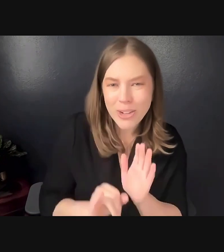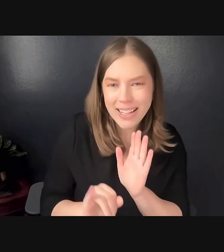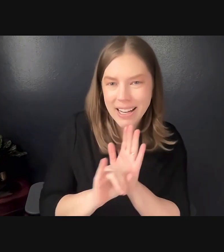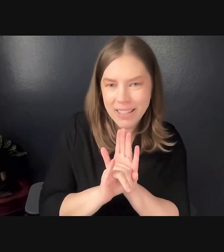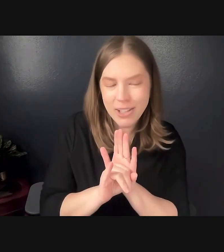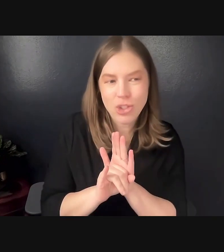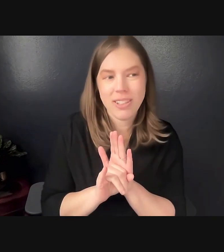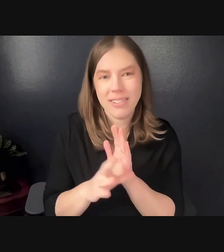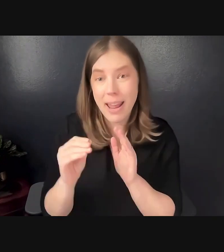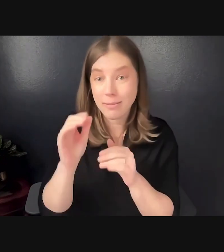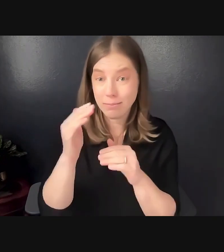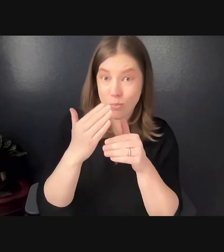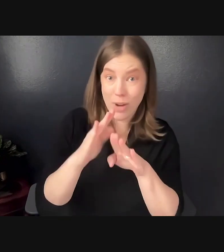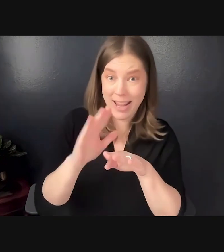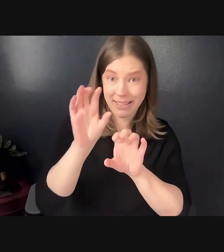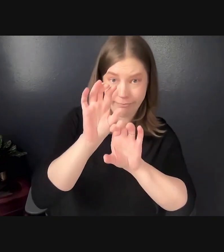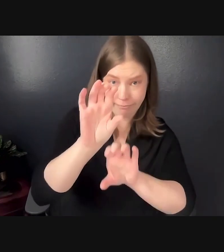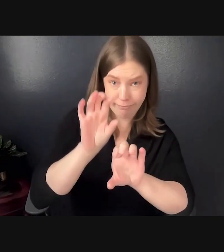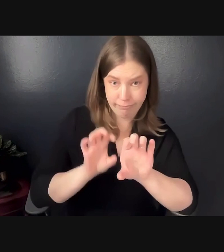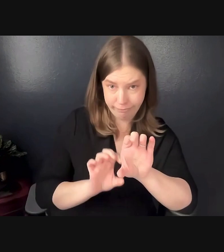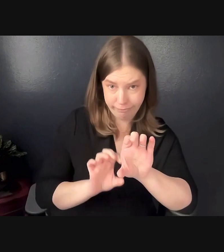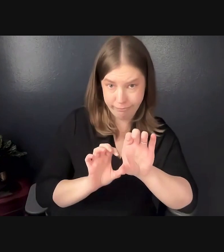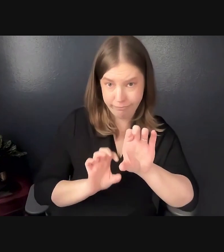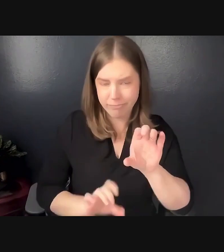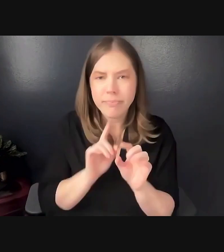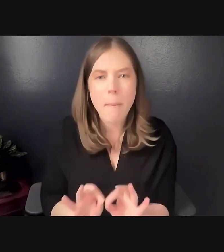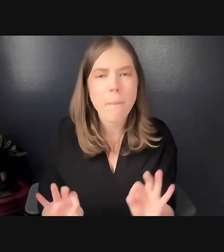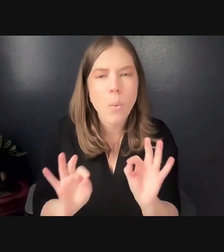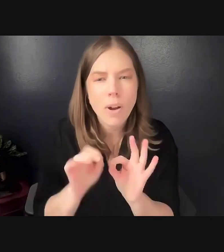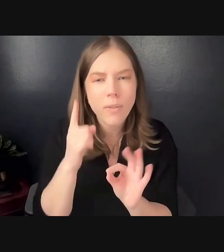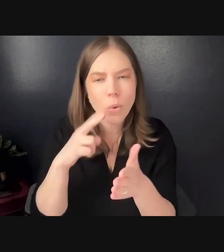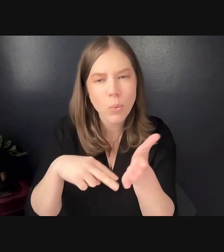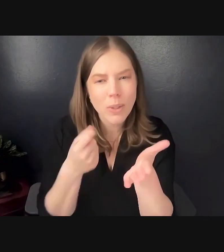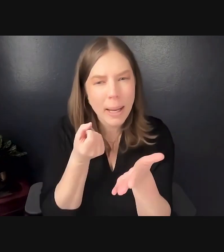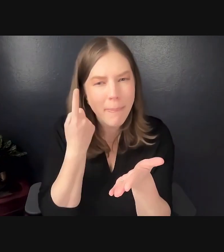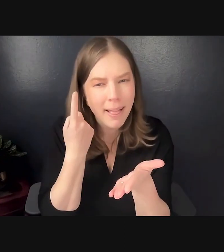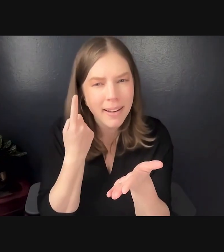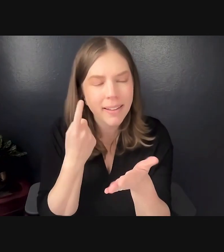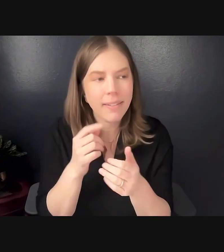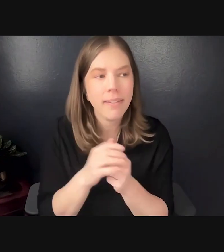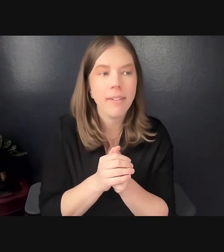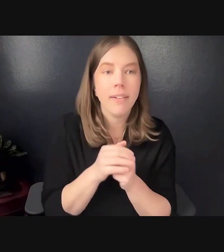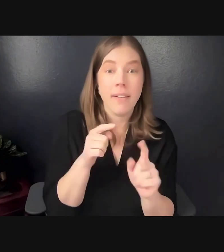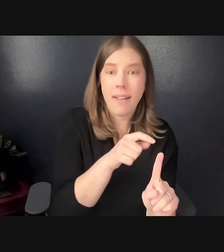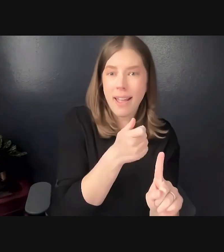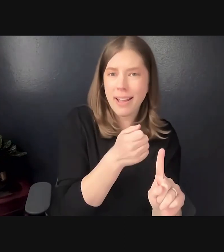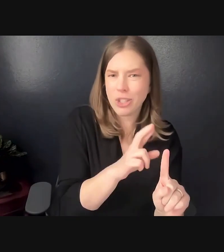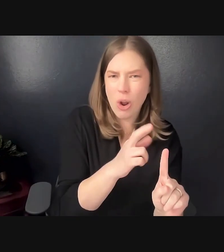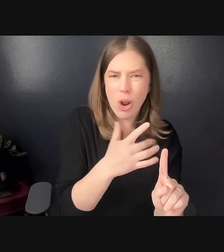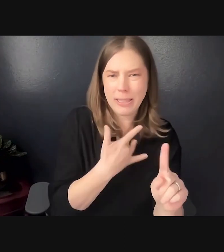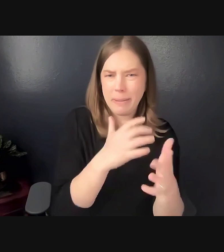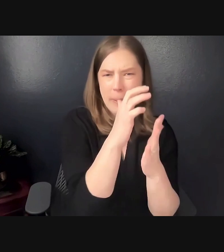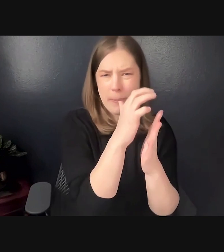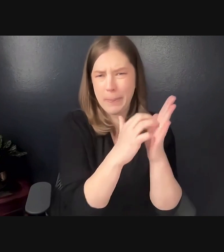And then the final example here shows speaker identification. When speaker identification is there, you can see how important it